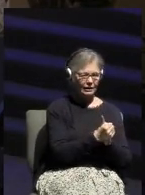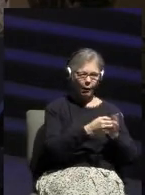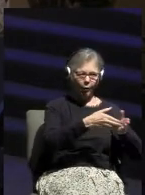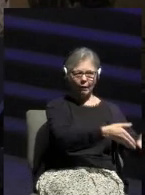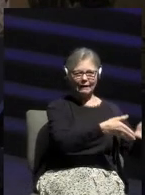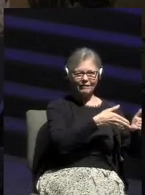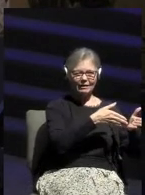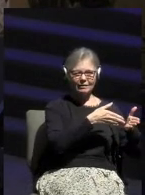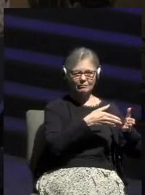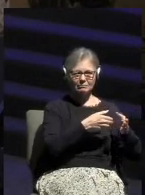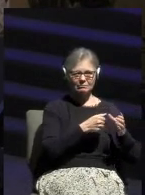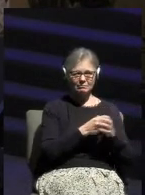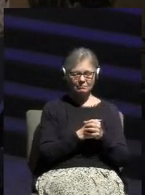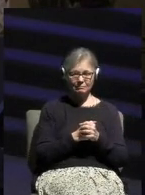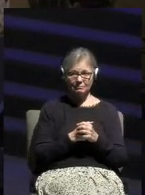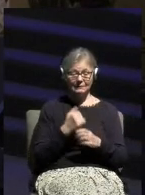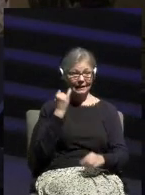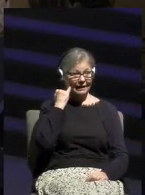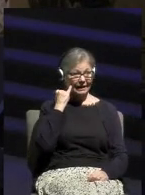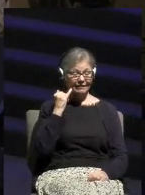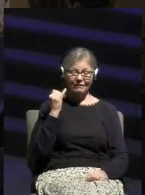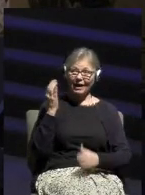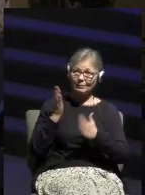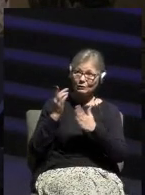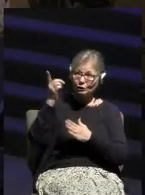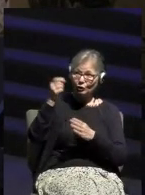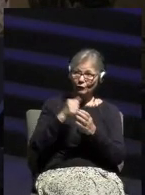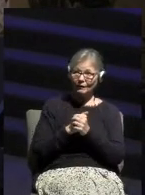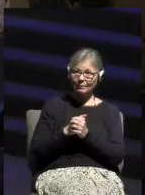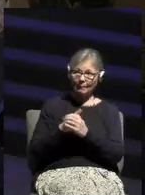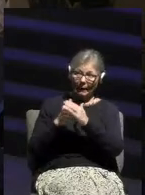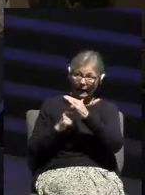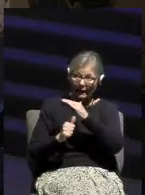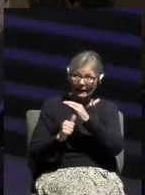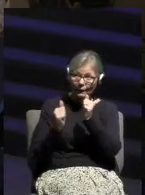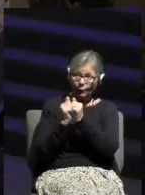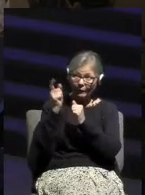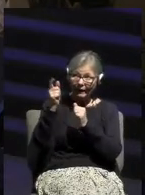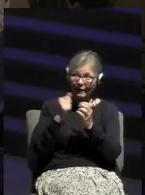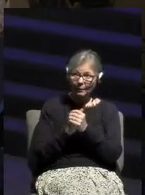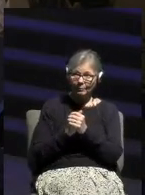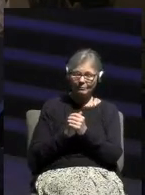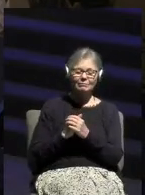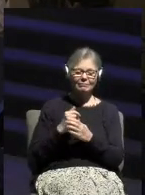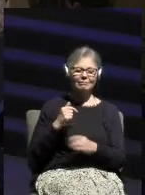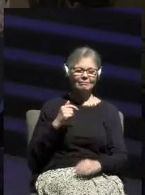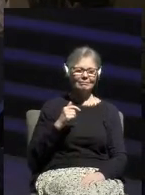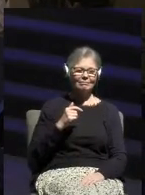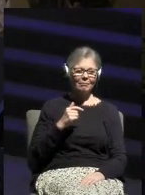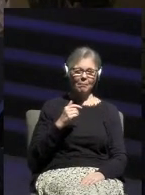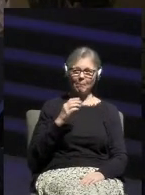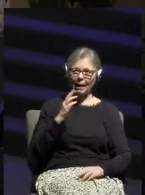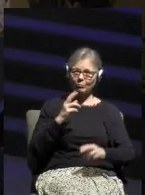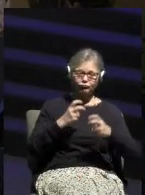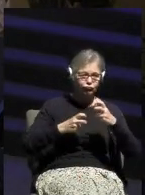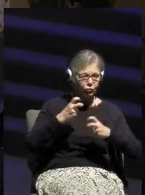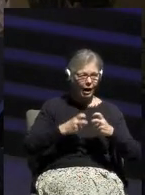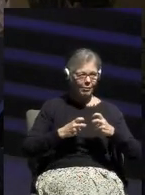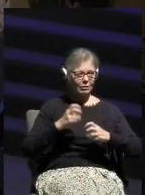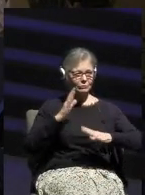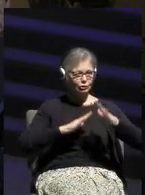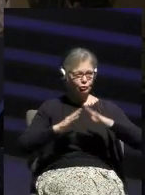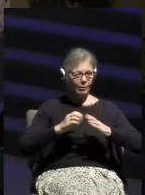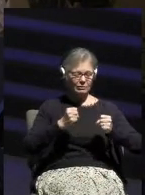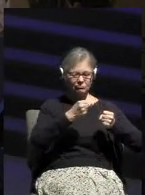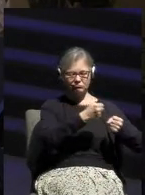I'm out by myself, but if I'm living hidden in Him. Hallelujah. And so the author